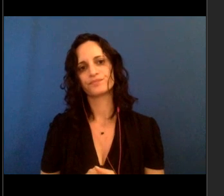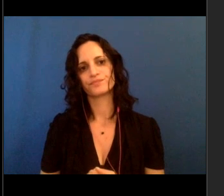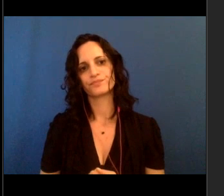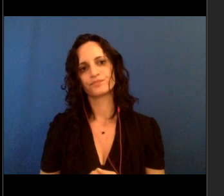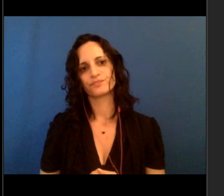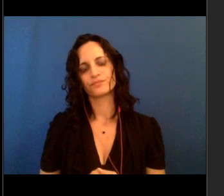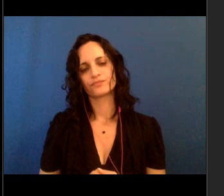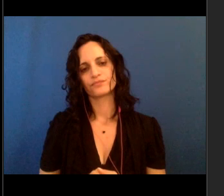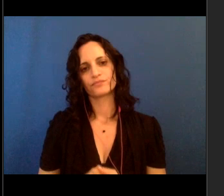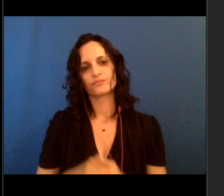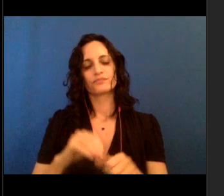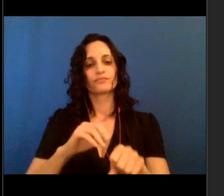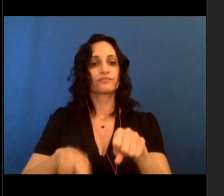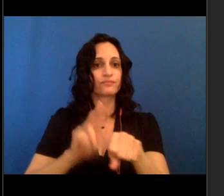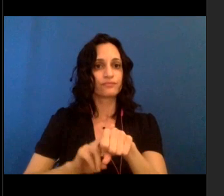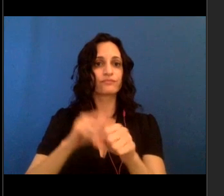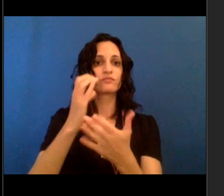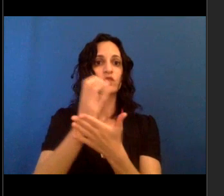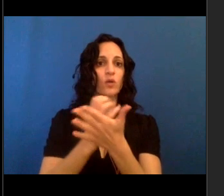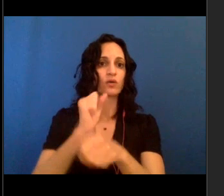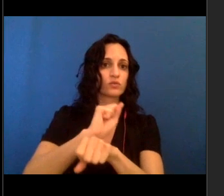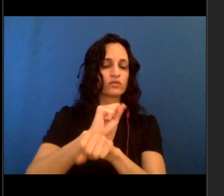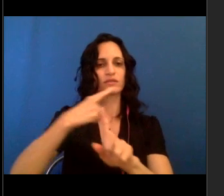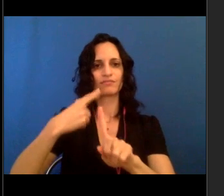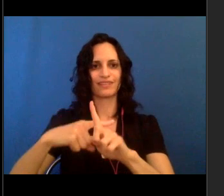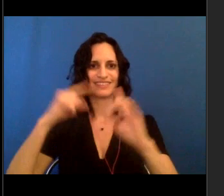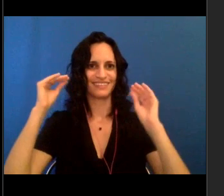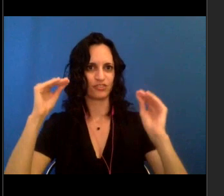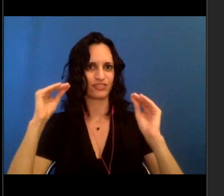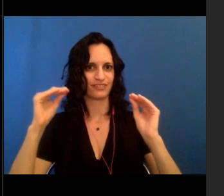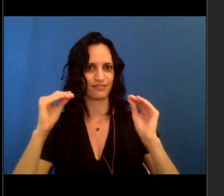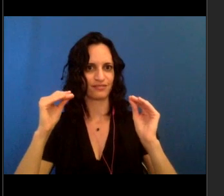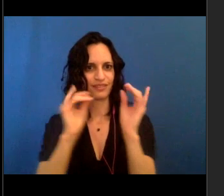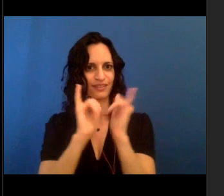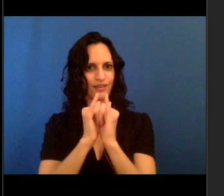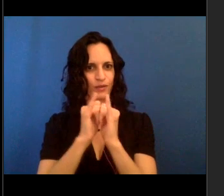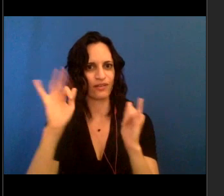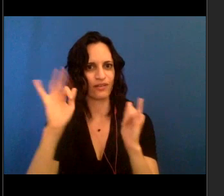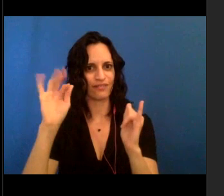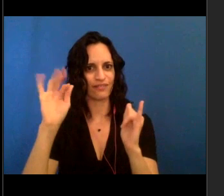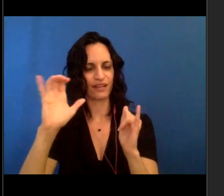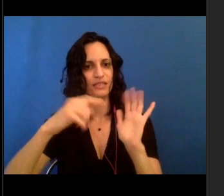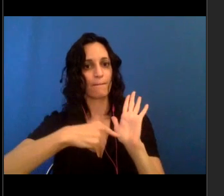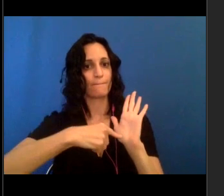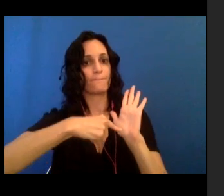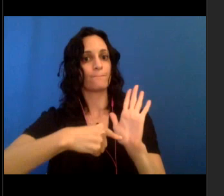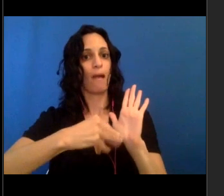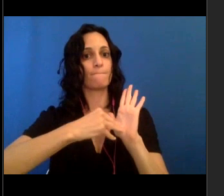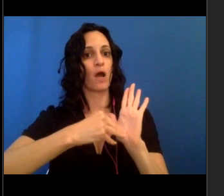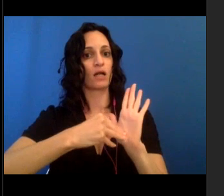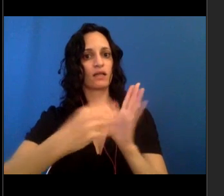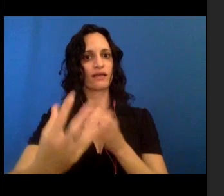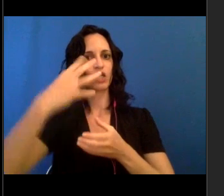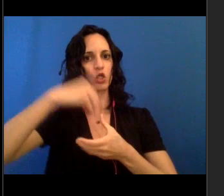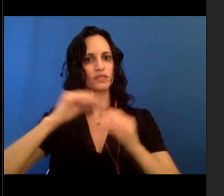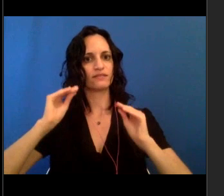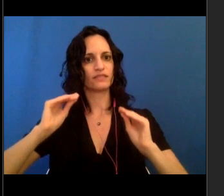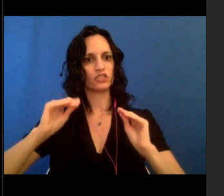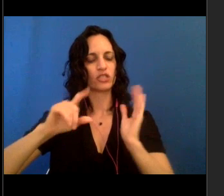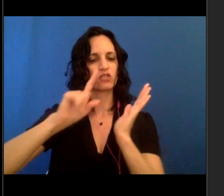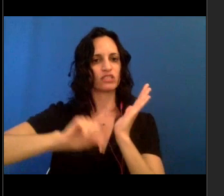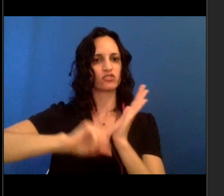So of course, in addition to coursework, we're thinking about teaching. How are faculty modeling inclusive teaching and research practices in both